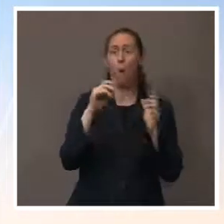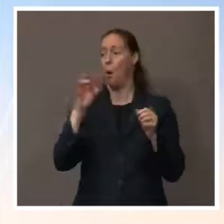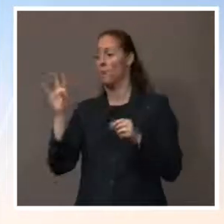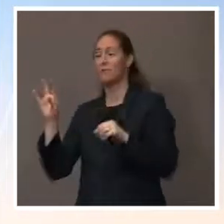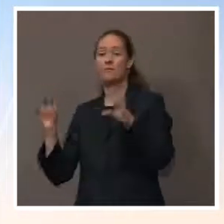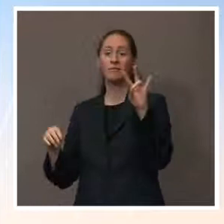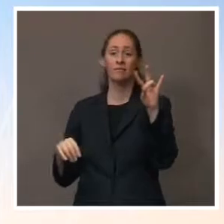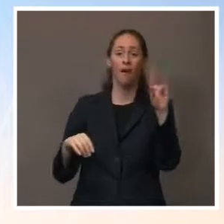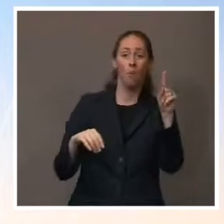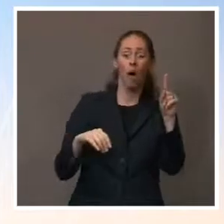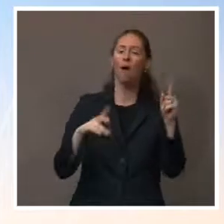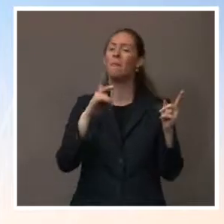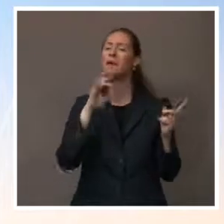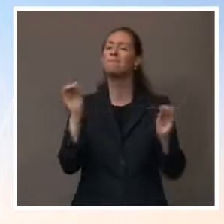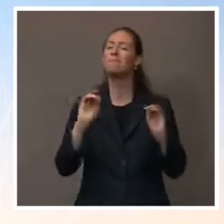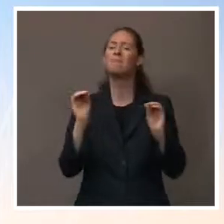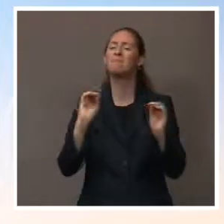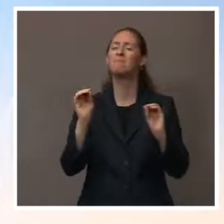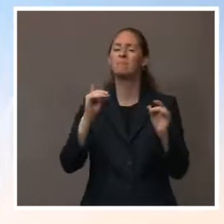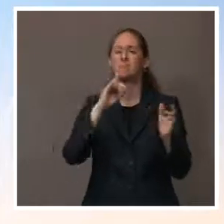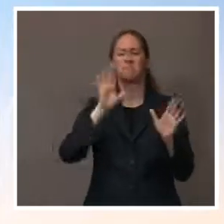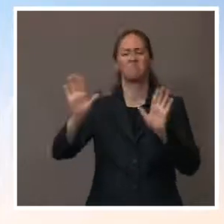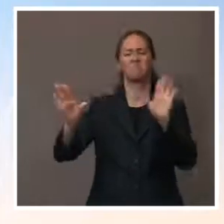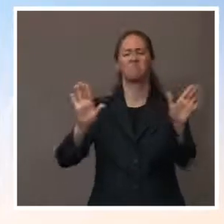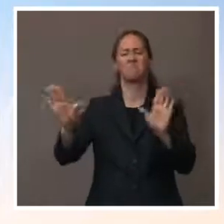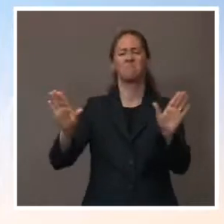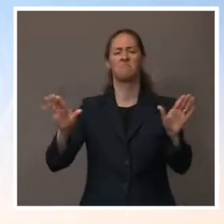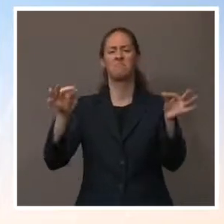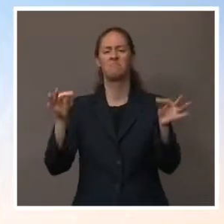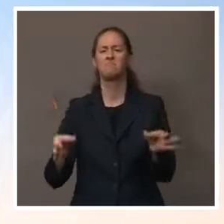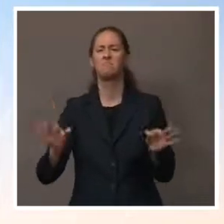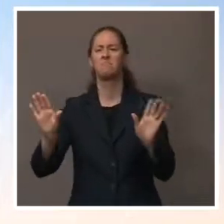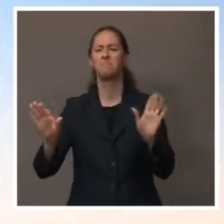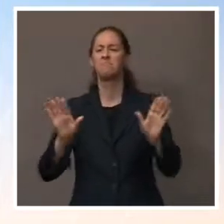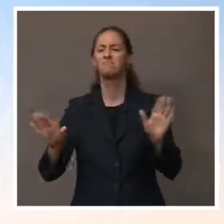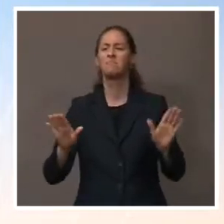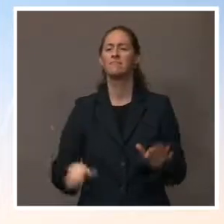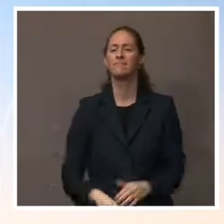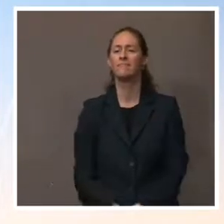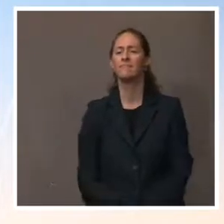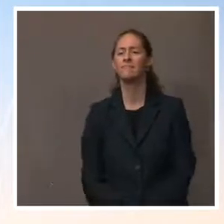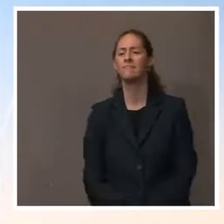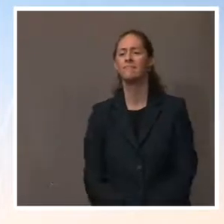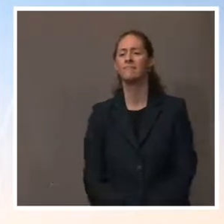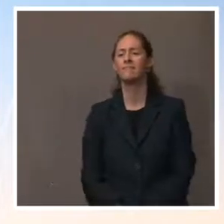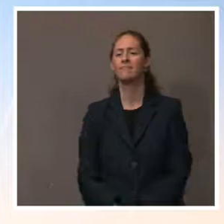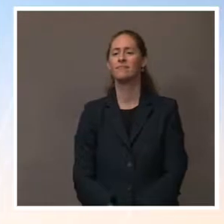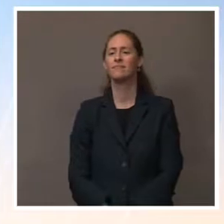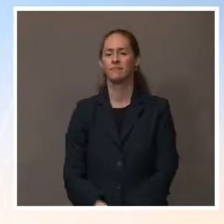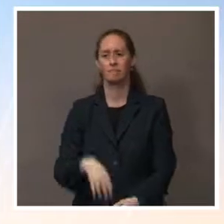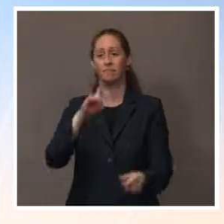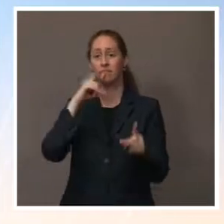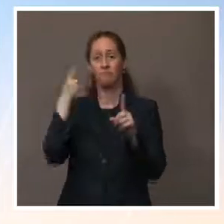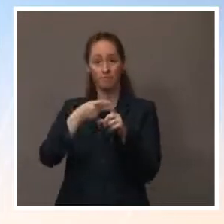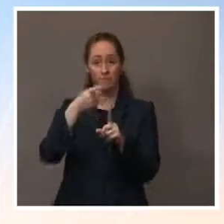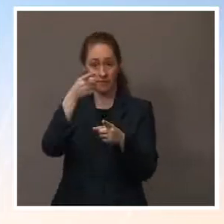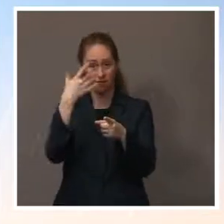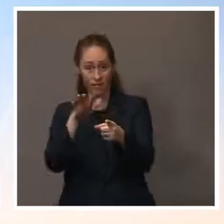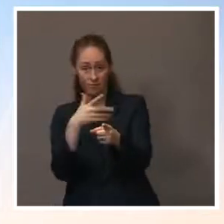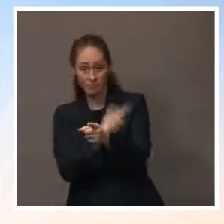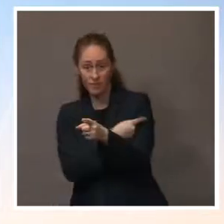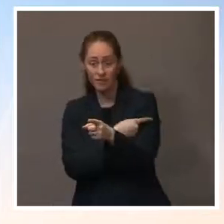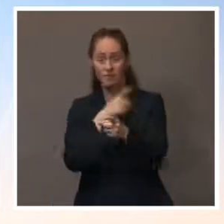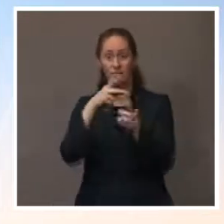are going to make their own decisions. And I think at a fundamental fact is that if you're vaccinated, if your neighbors are vaccinated, then you're